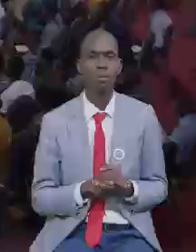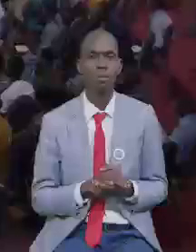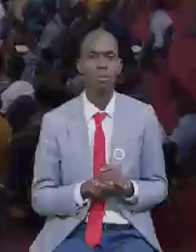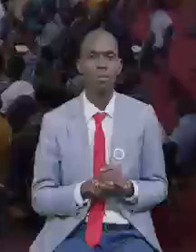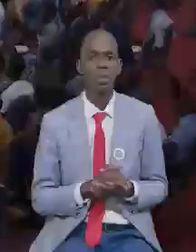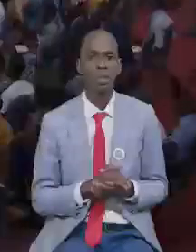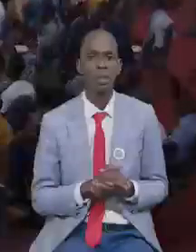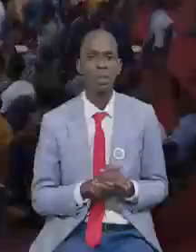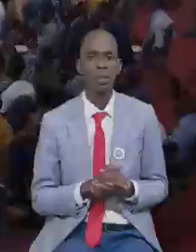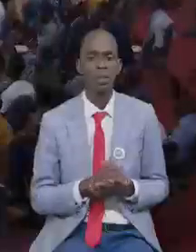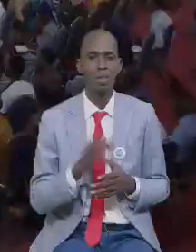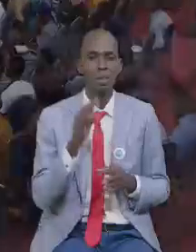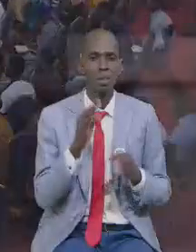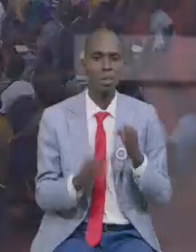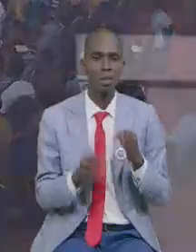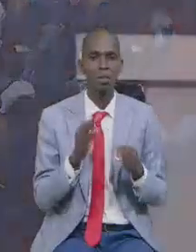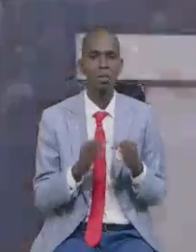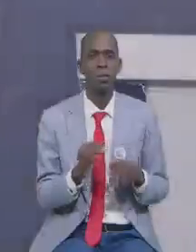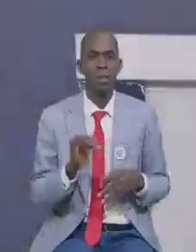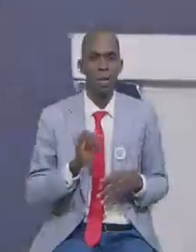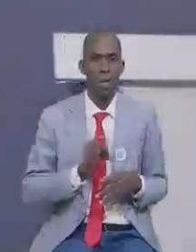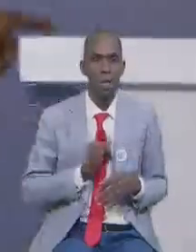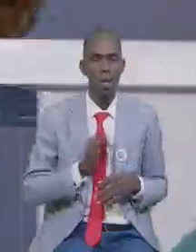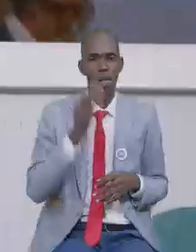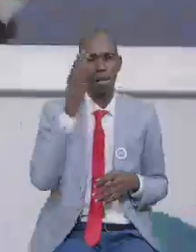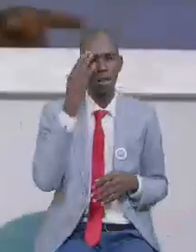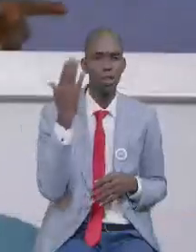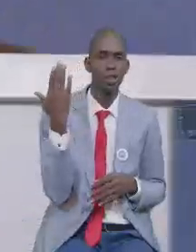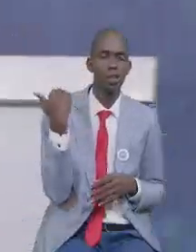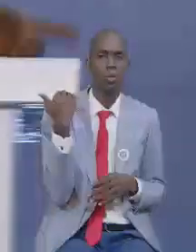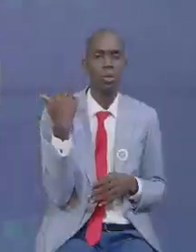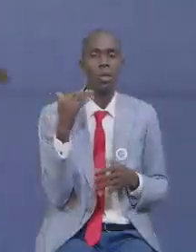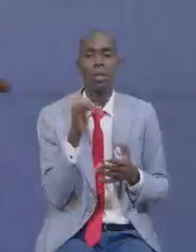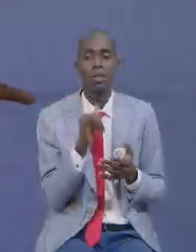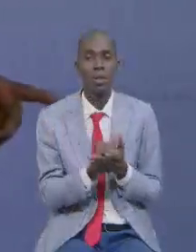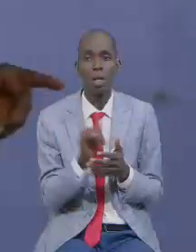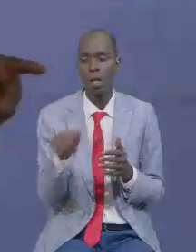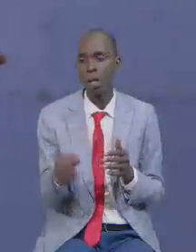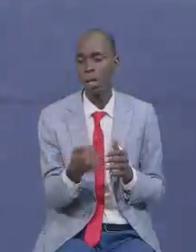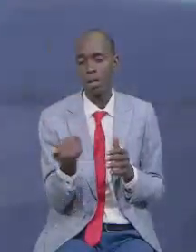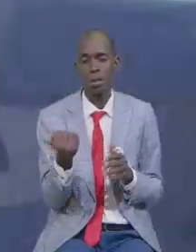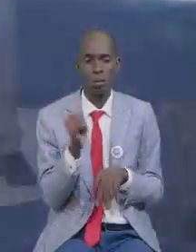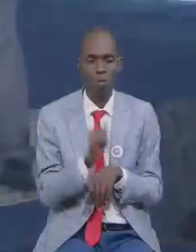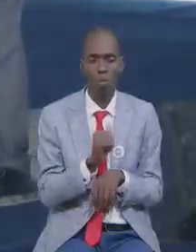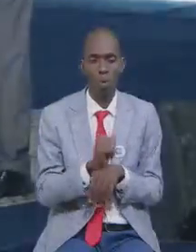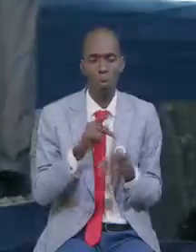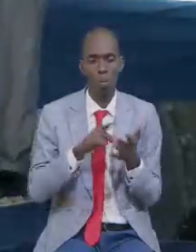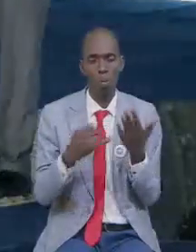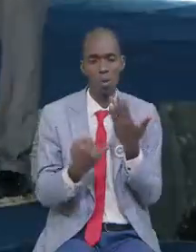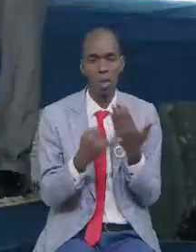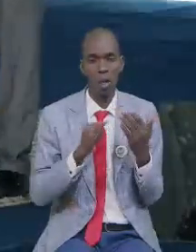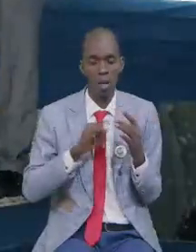If I knew that any project I start, I will